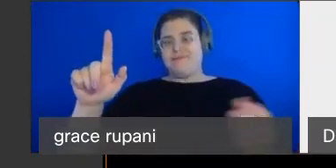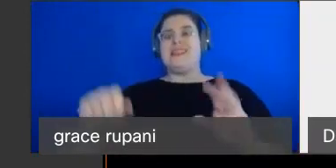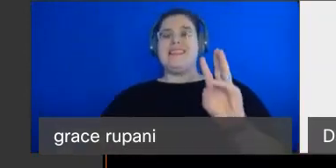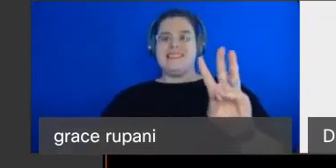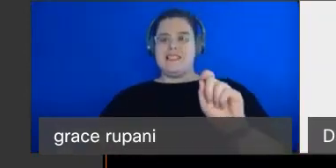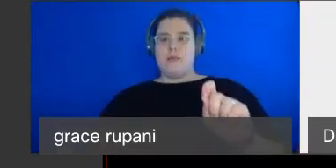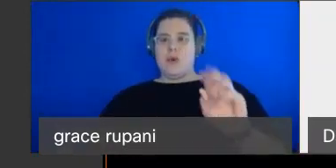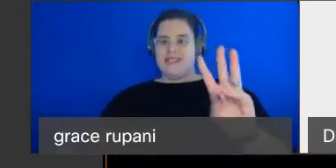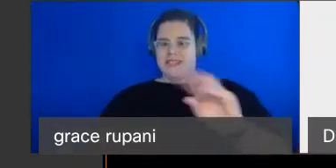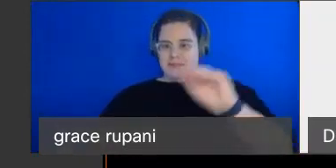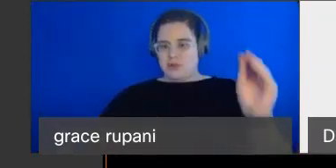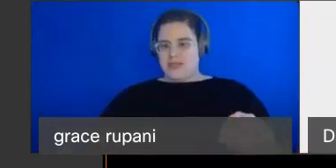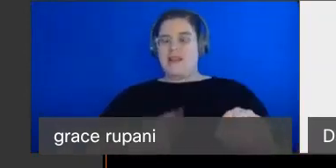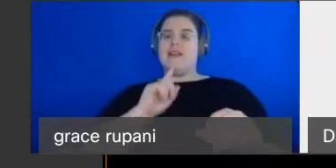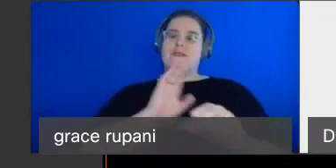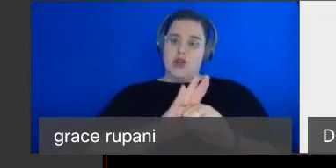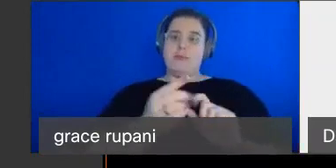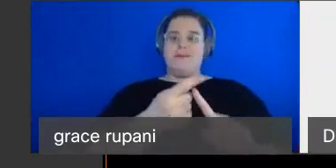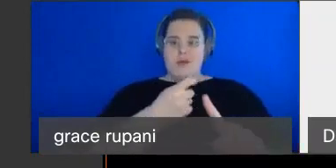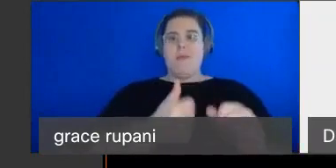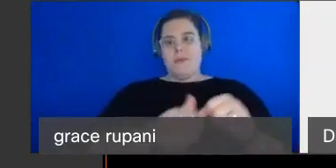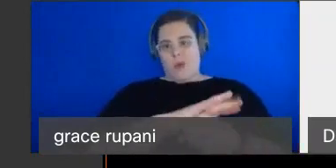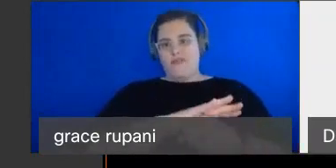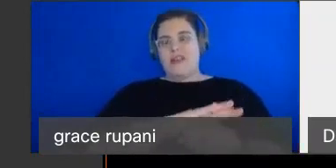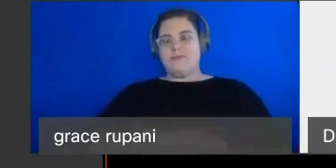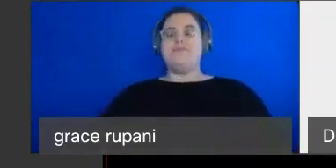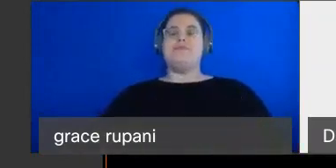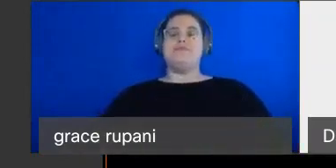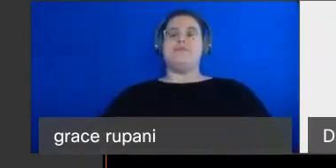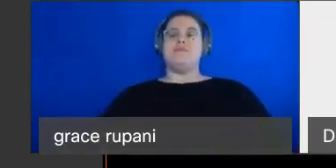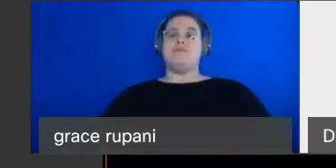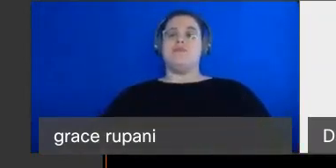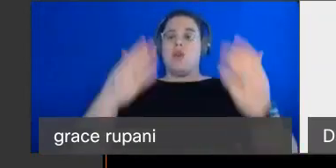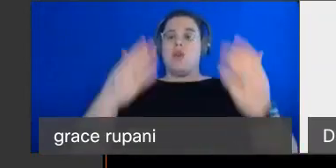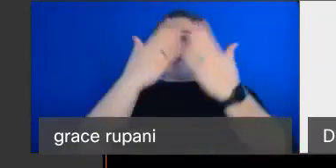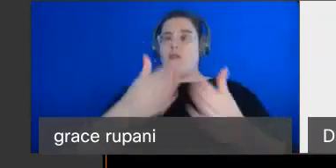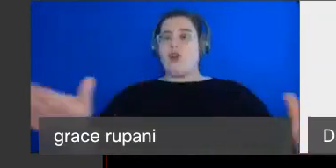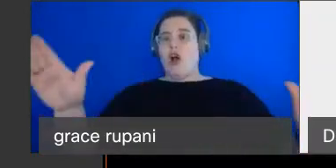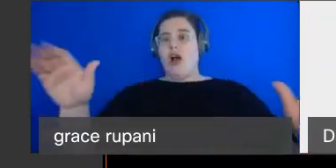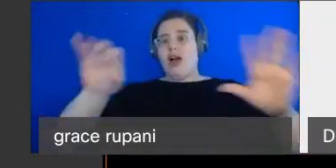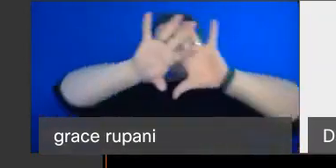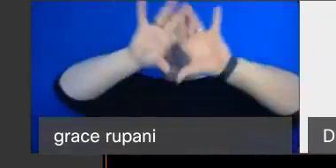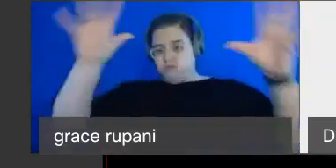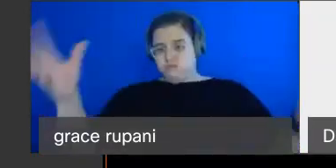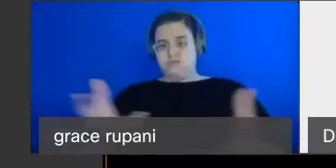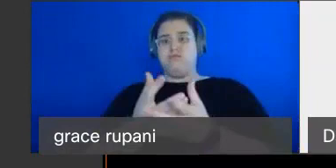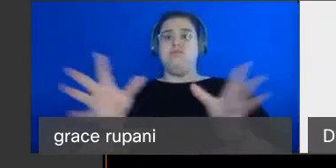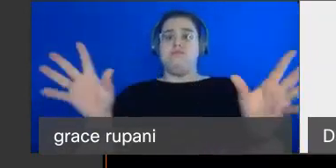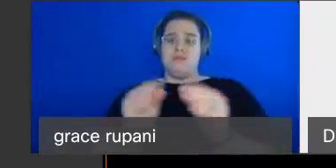COVID-related deaths. Overall, 17% of people supported by DDA have contracted